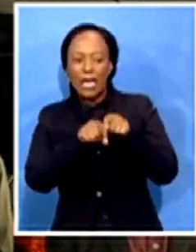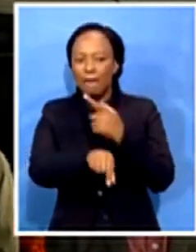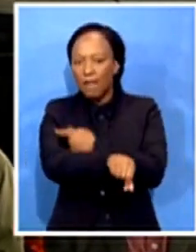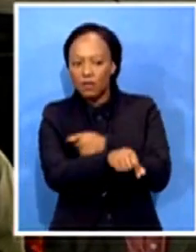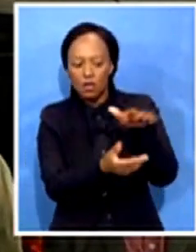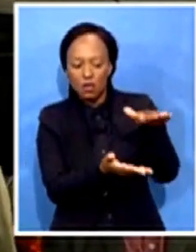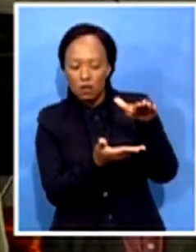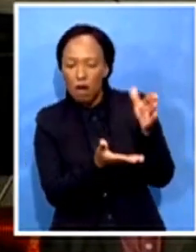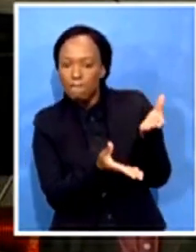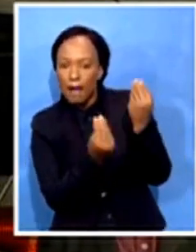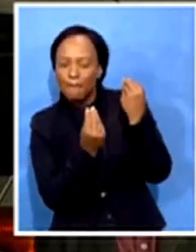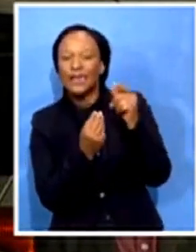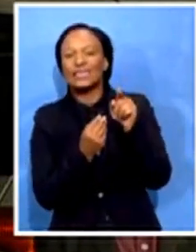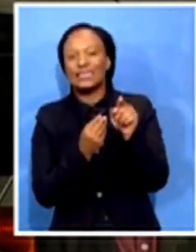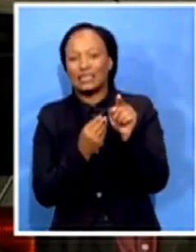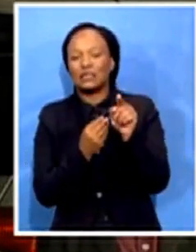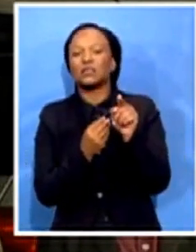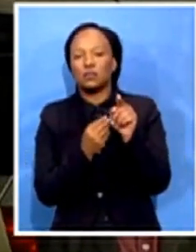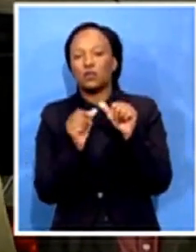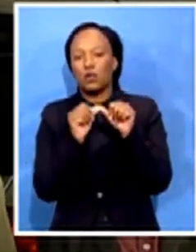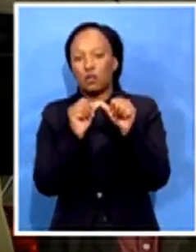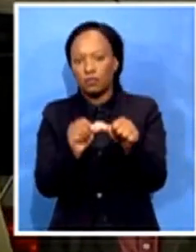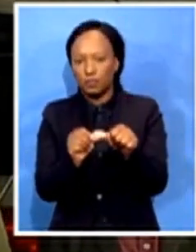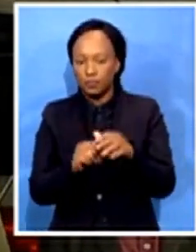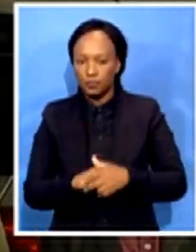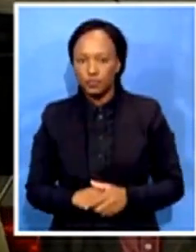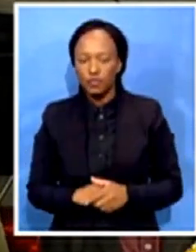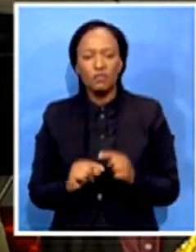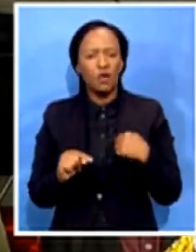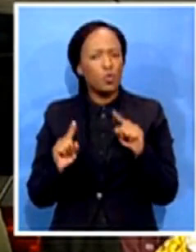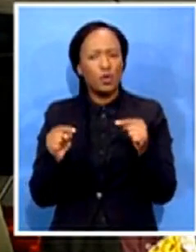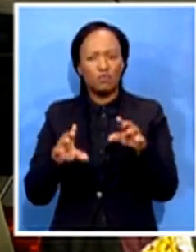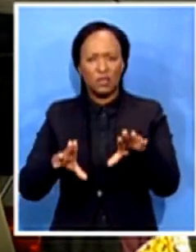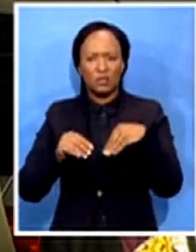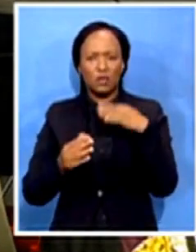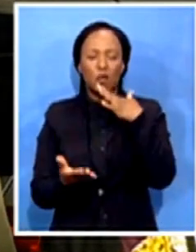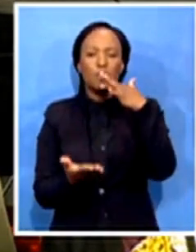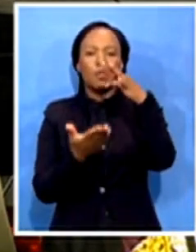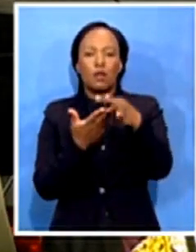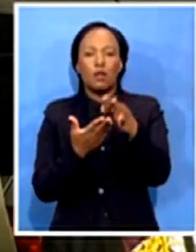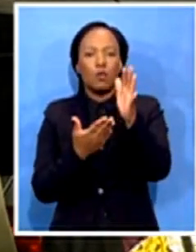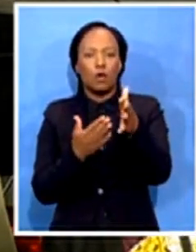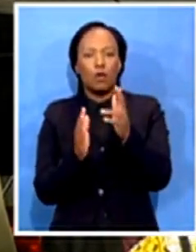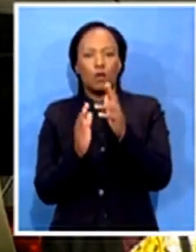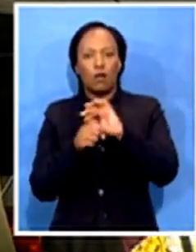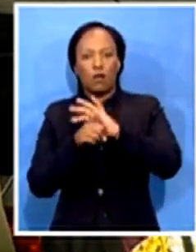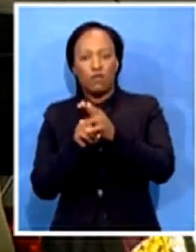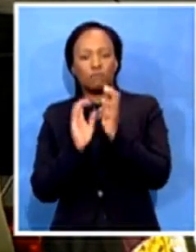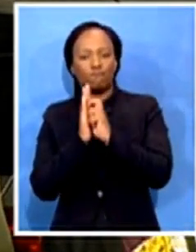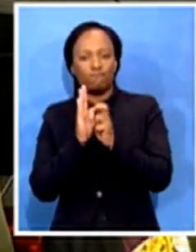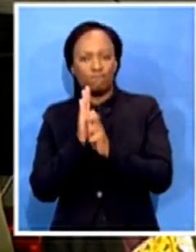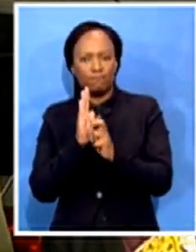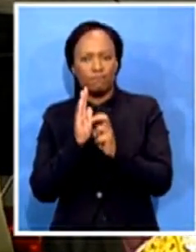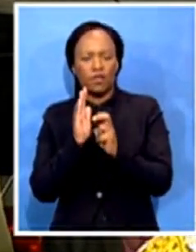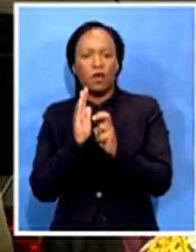we would not support any proposal that the restrictions must be lifted. We will not support that. We as